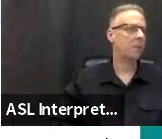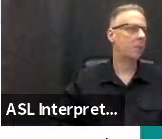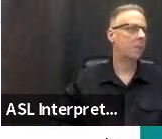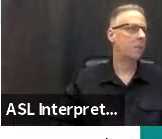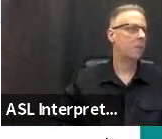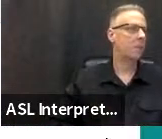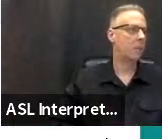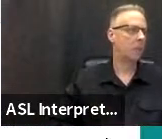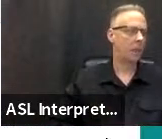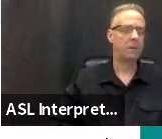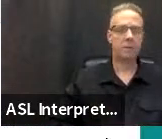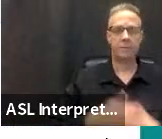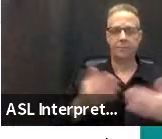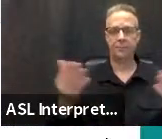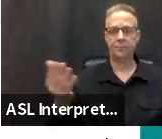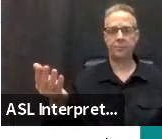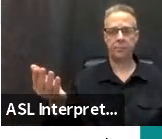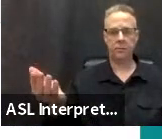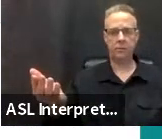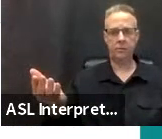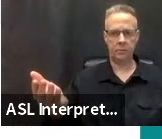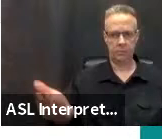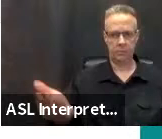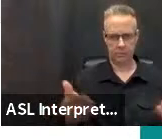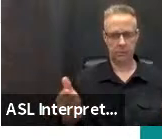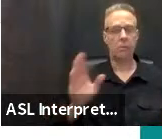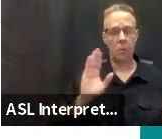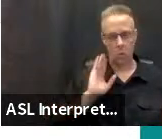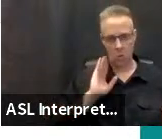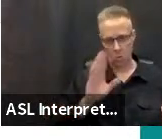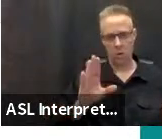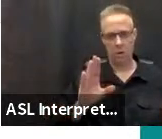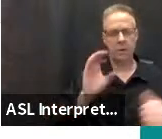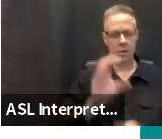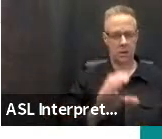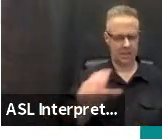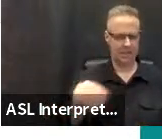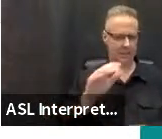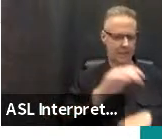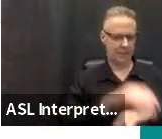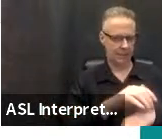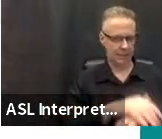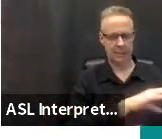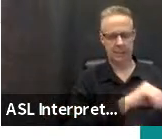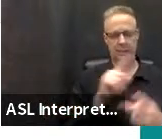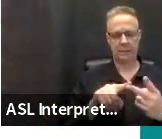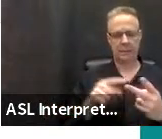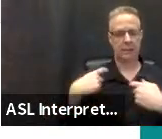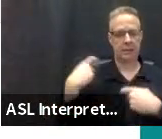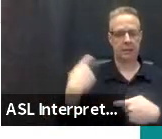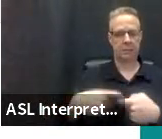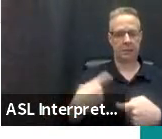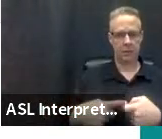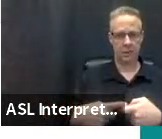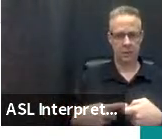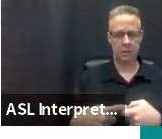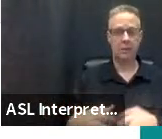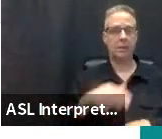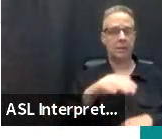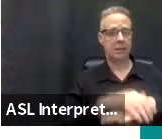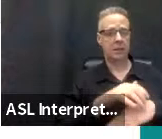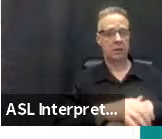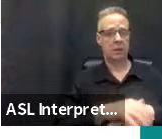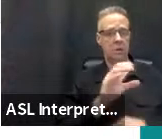So we are going to be closed caption, and it is in English and in Spanish. English closed captions